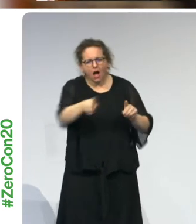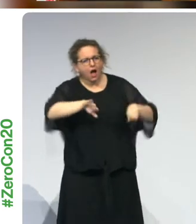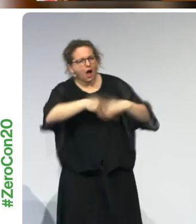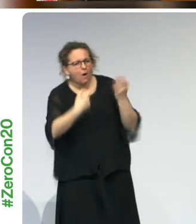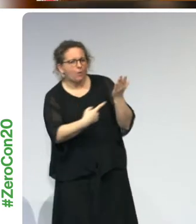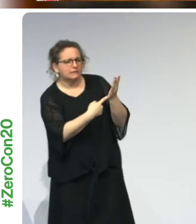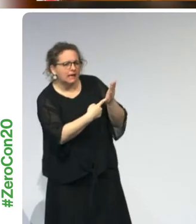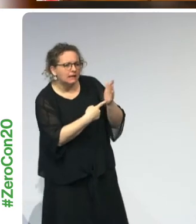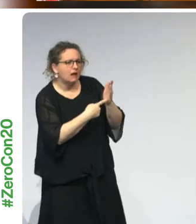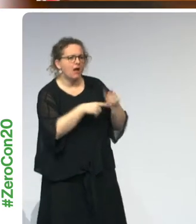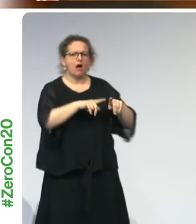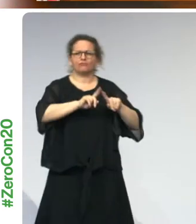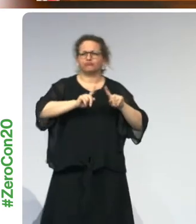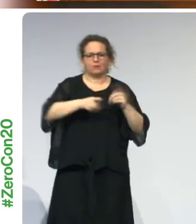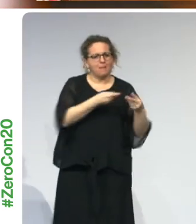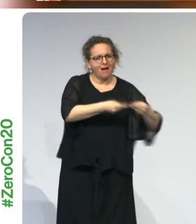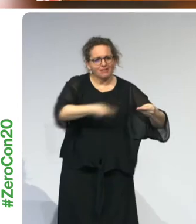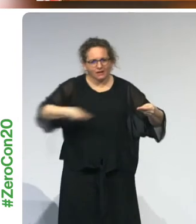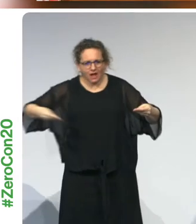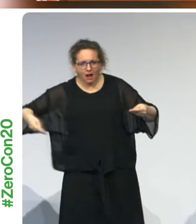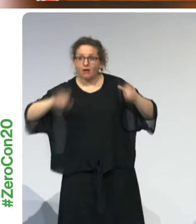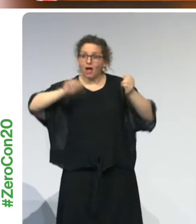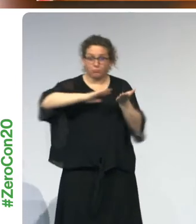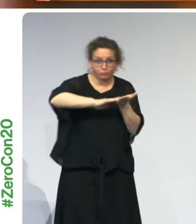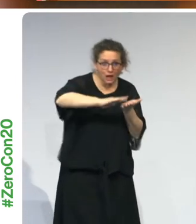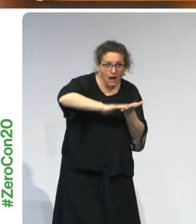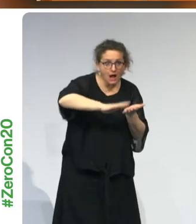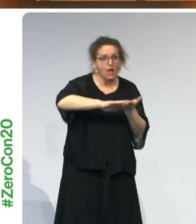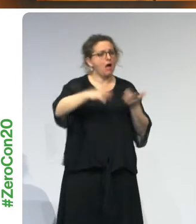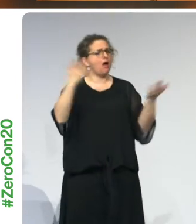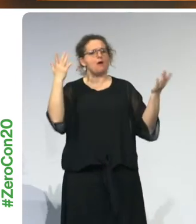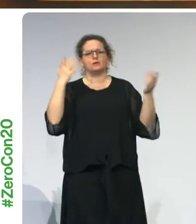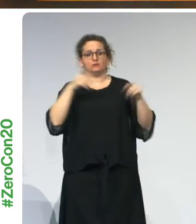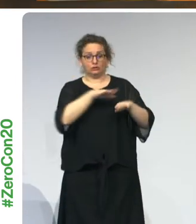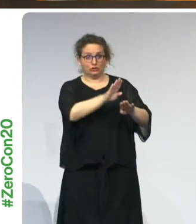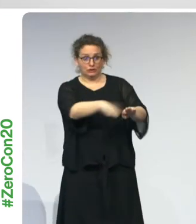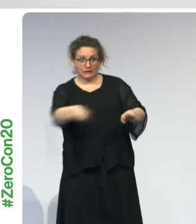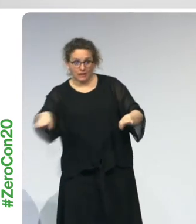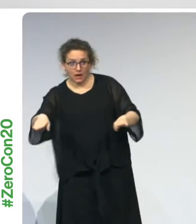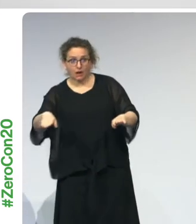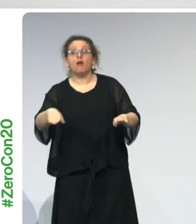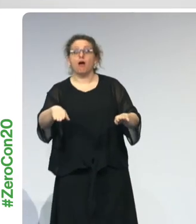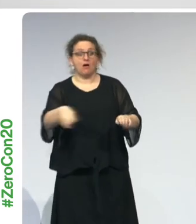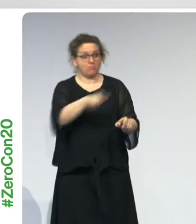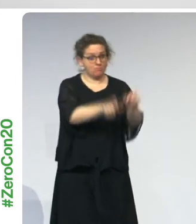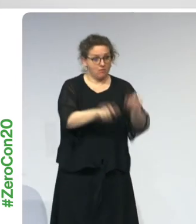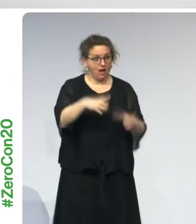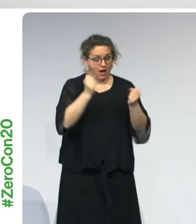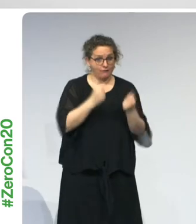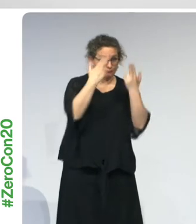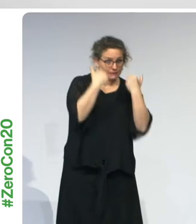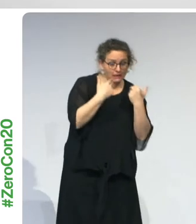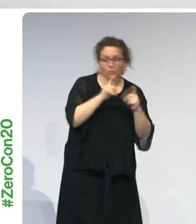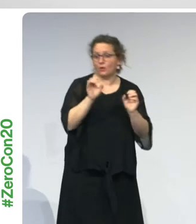materials such as magnifiers and Braille books. Children with and without visual impairments and from